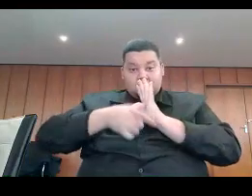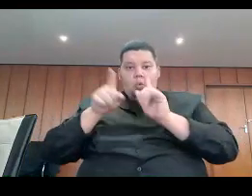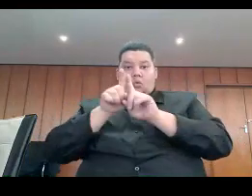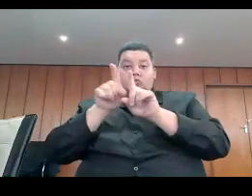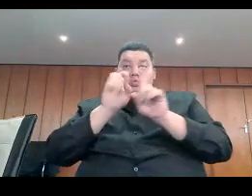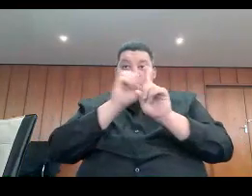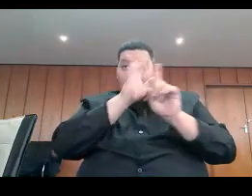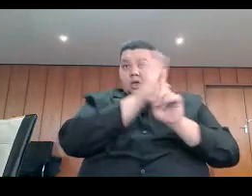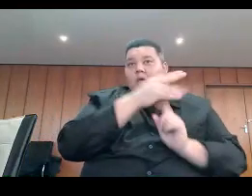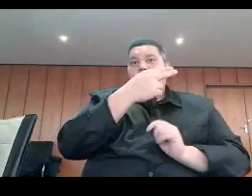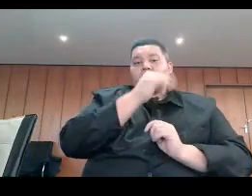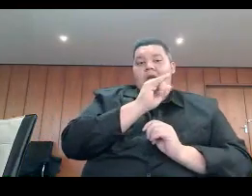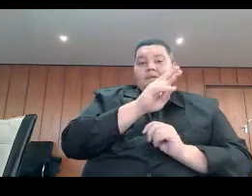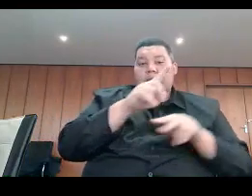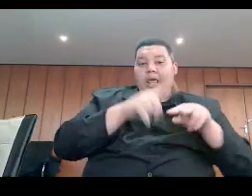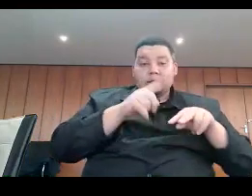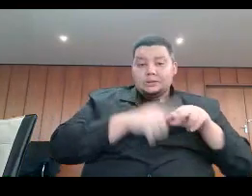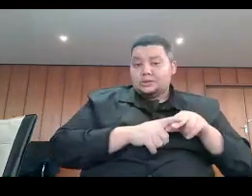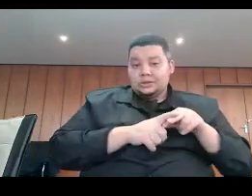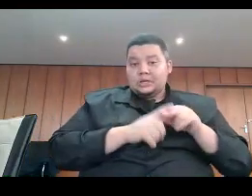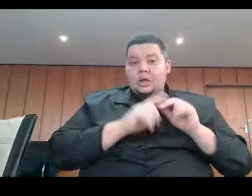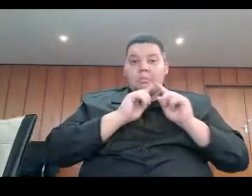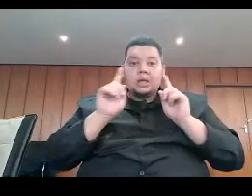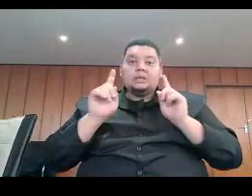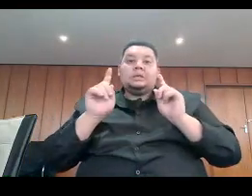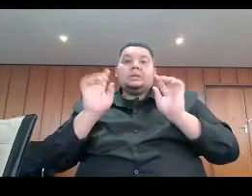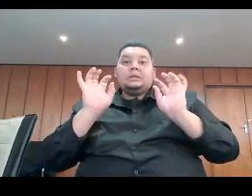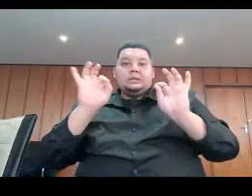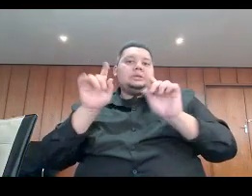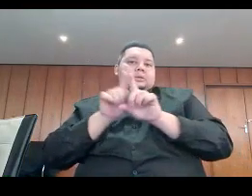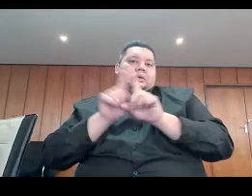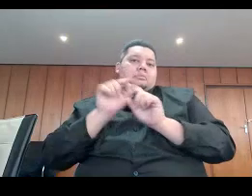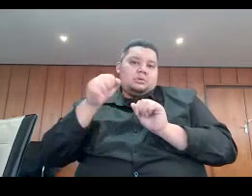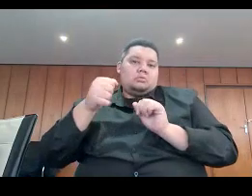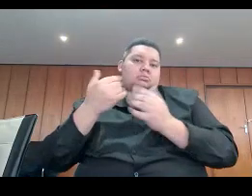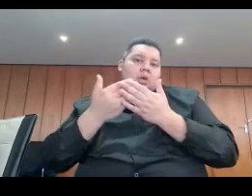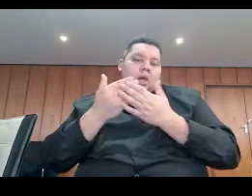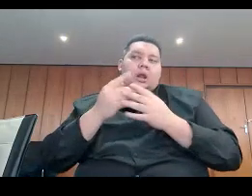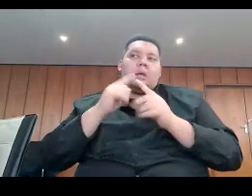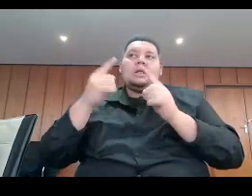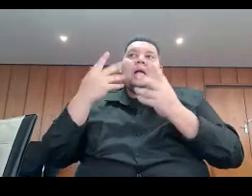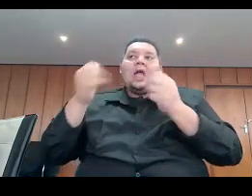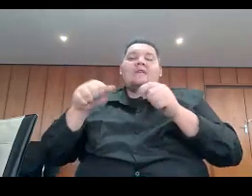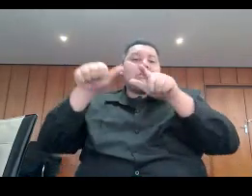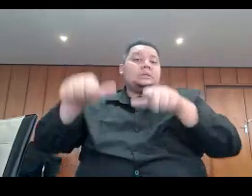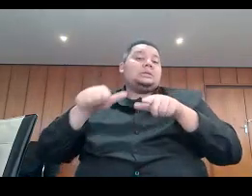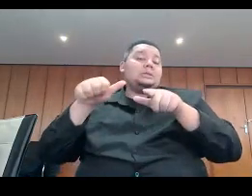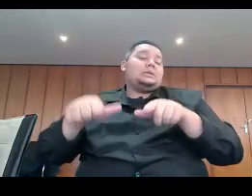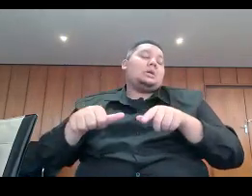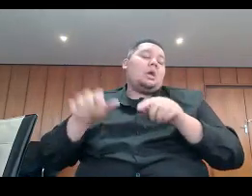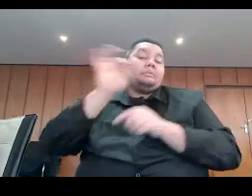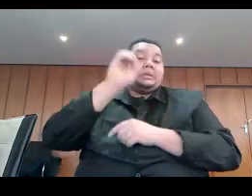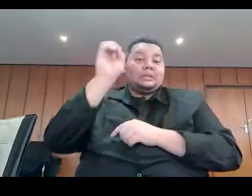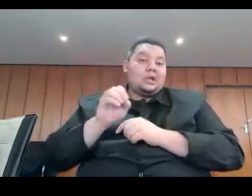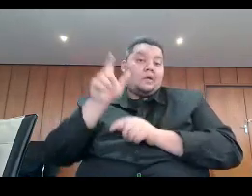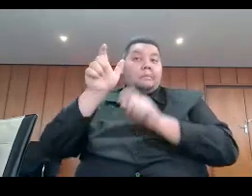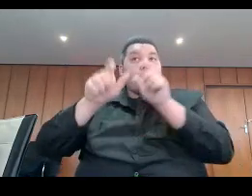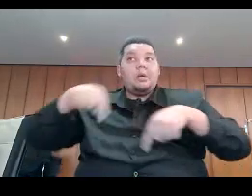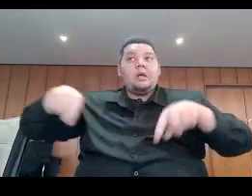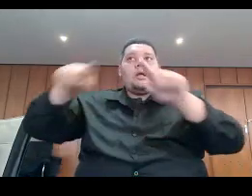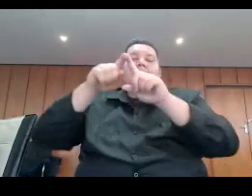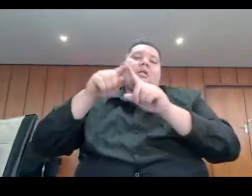HIV. It turned out they're twice as likely, and they are at least 16% of the population. So